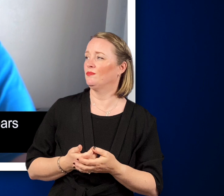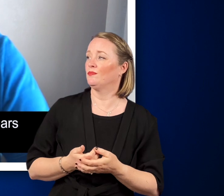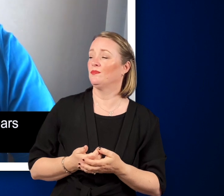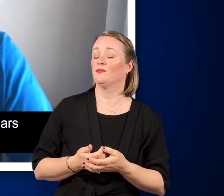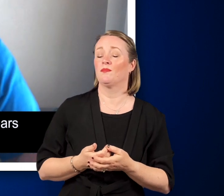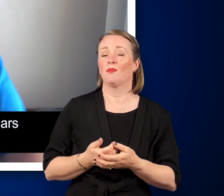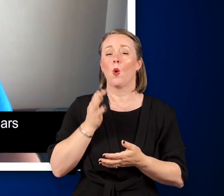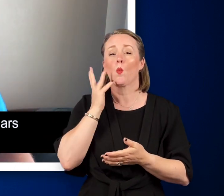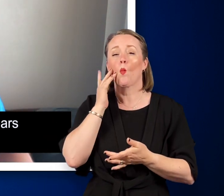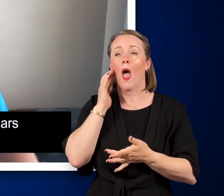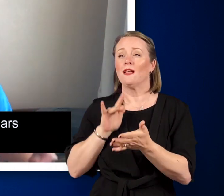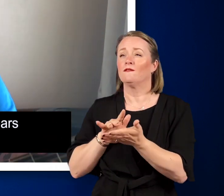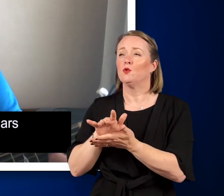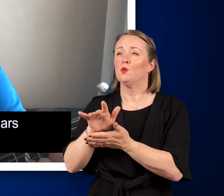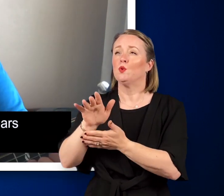grace. When